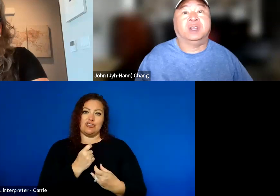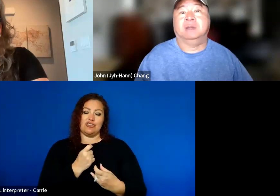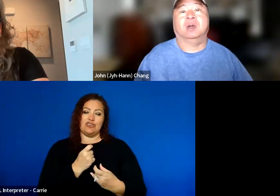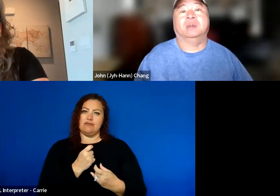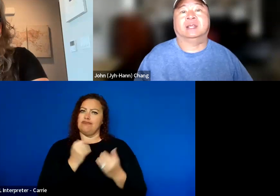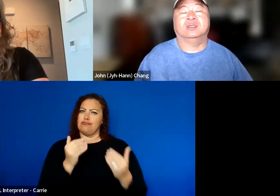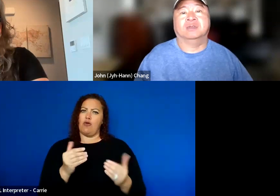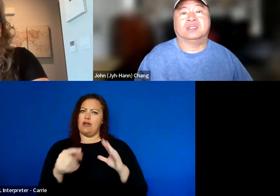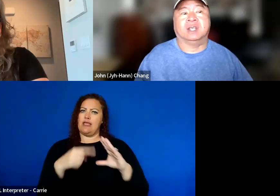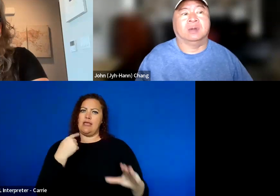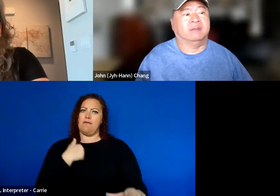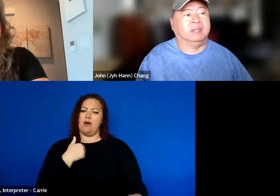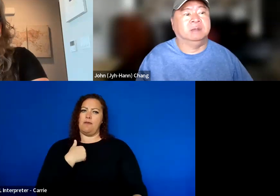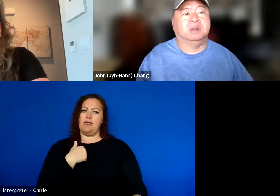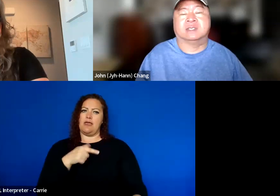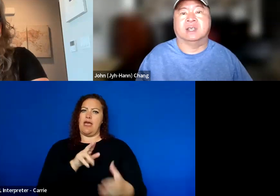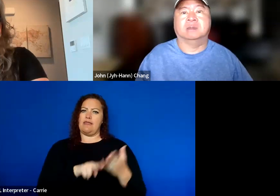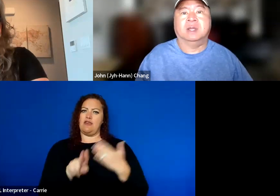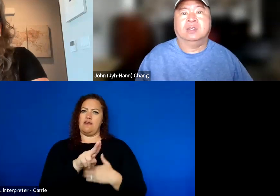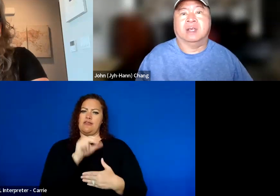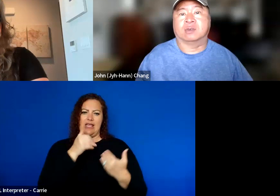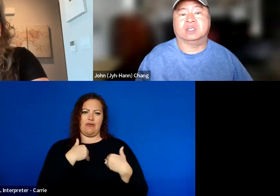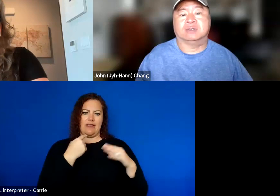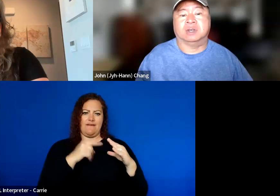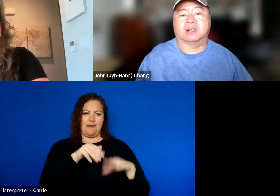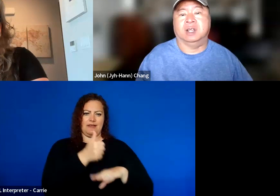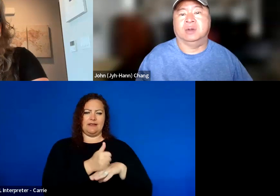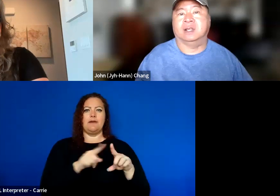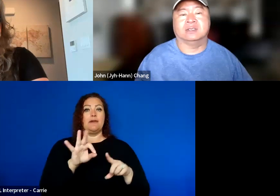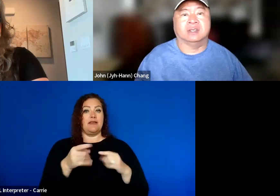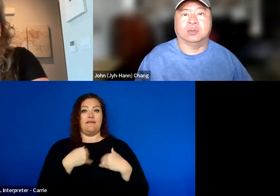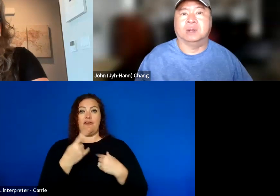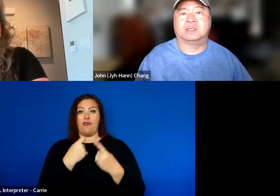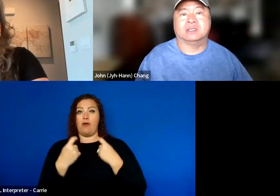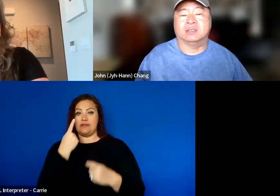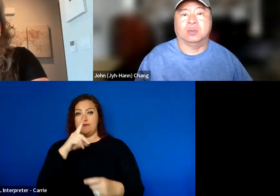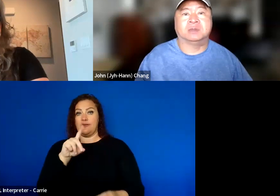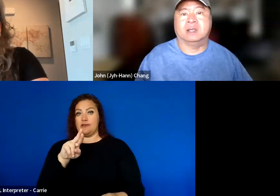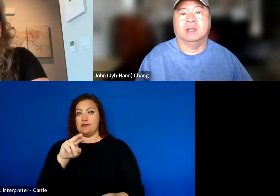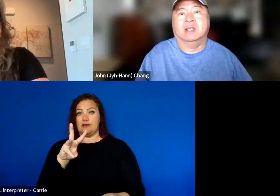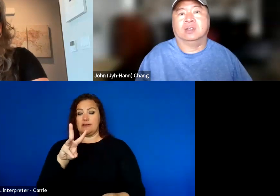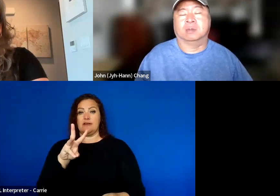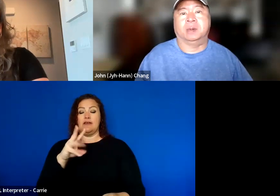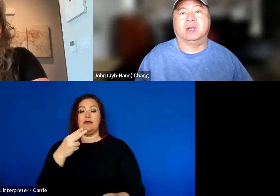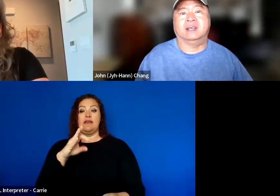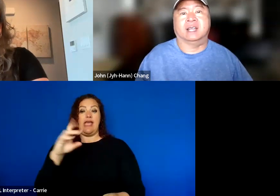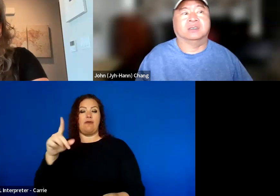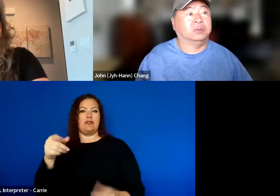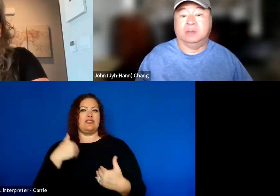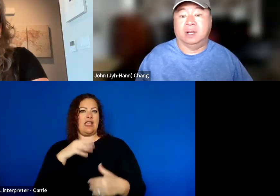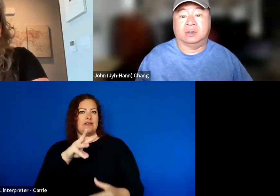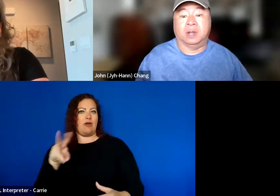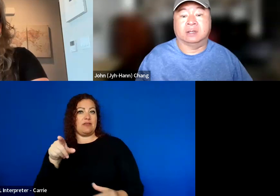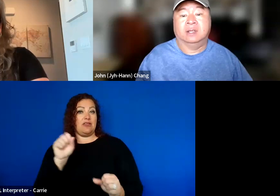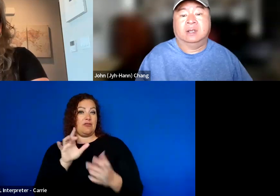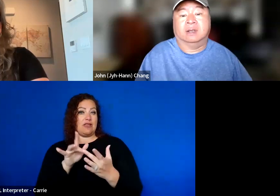feel free to email me at the university. I don't have the email set up. If you have questions for Dr. Hayward, I think she has a website. You can probably contact her